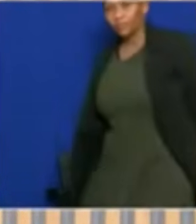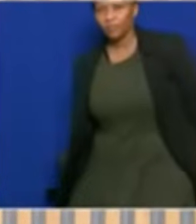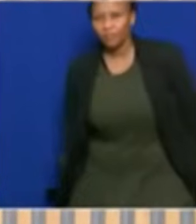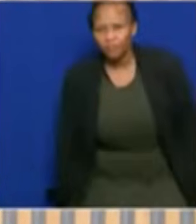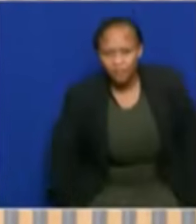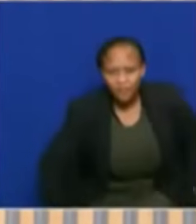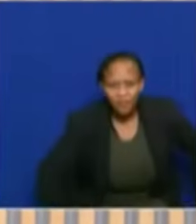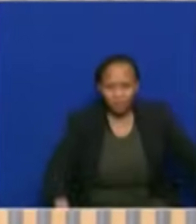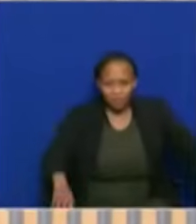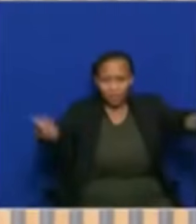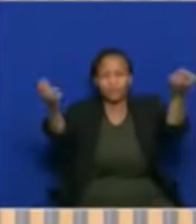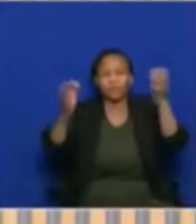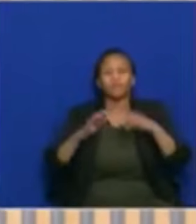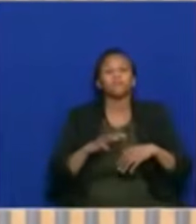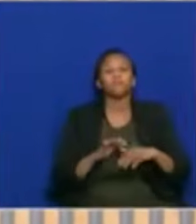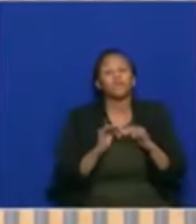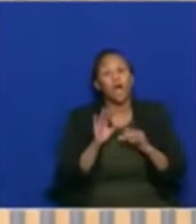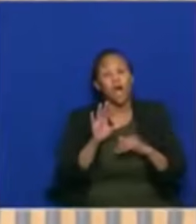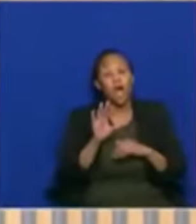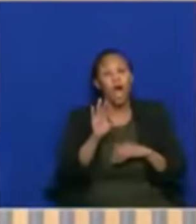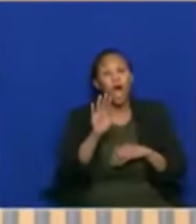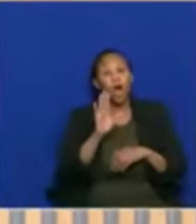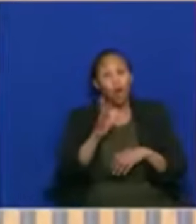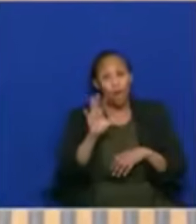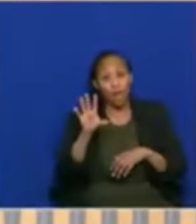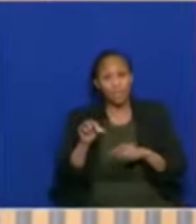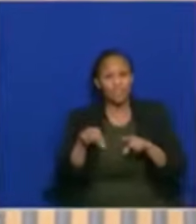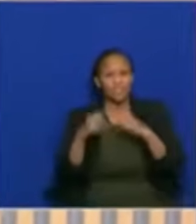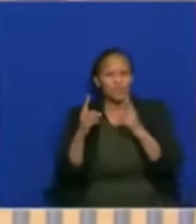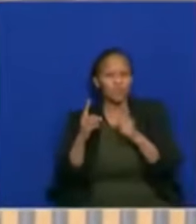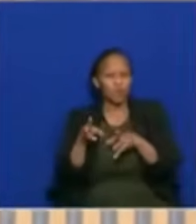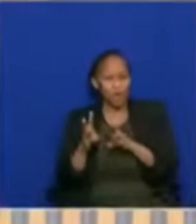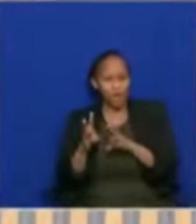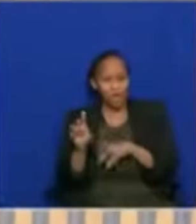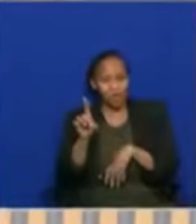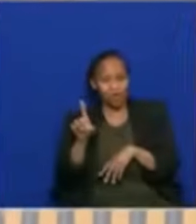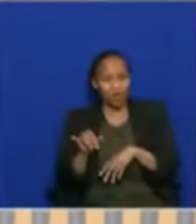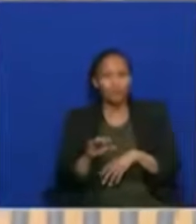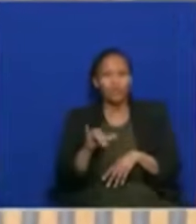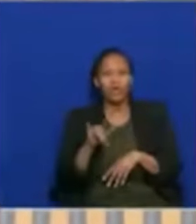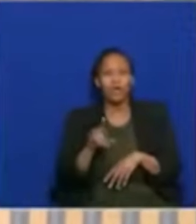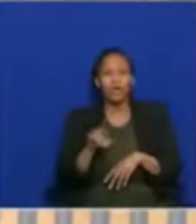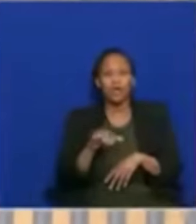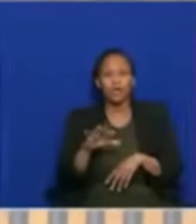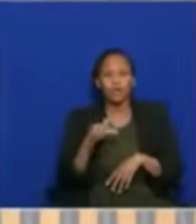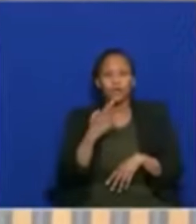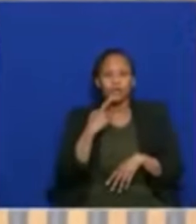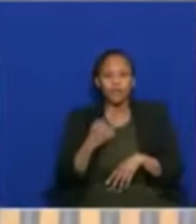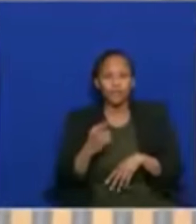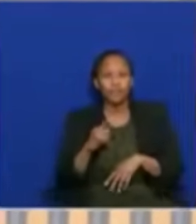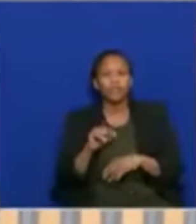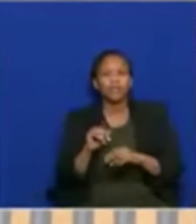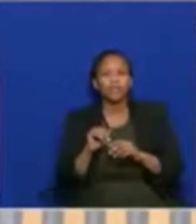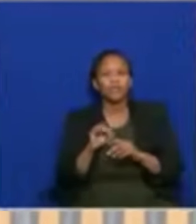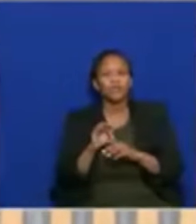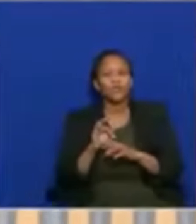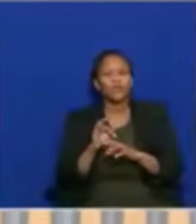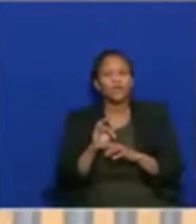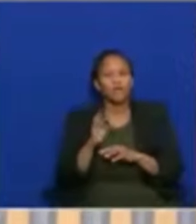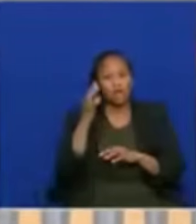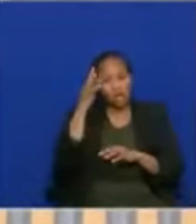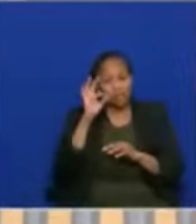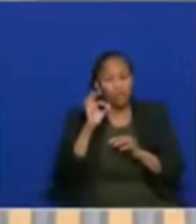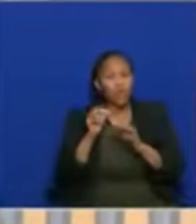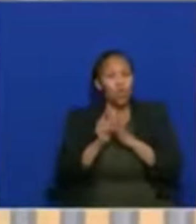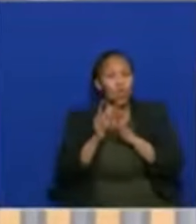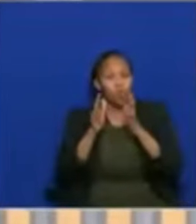IDEC, when you have told us that this is drafted by the prosecutor, it's prepared by the prosecutor, you said,